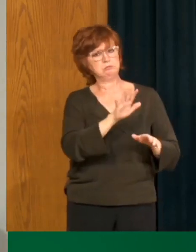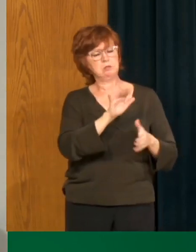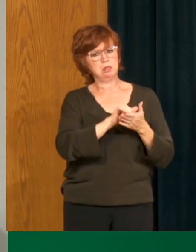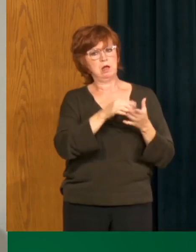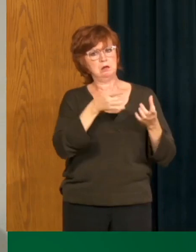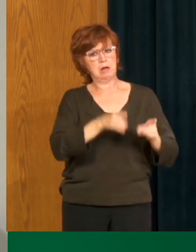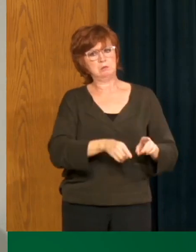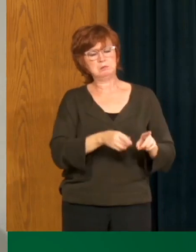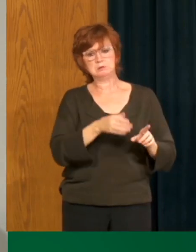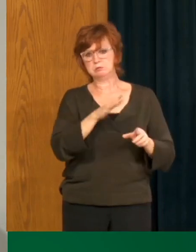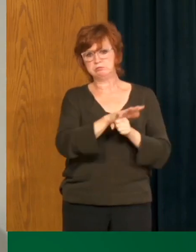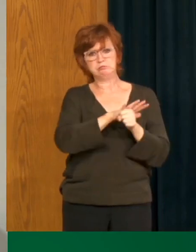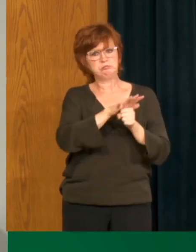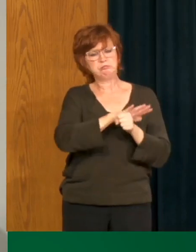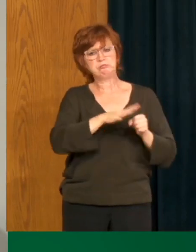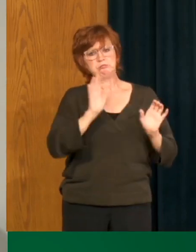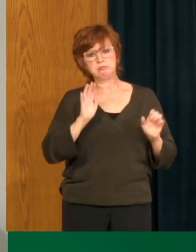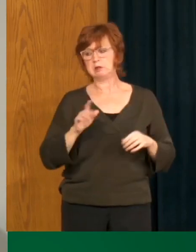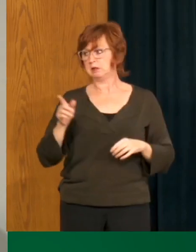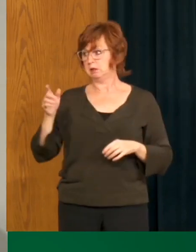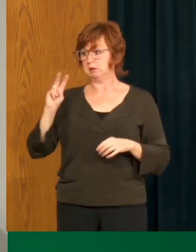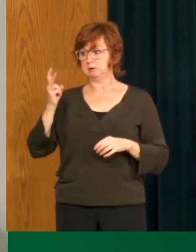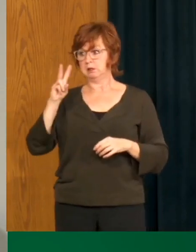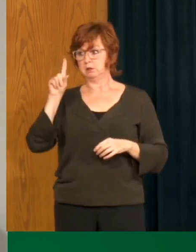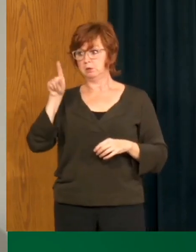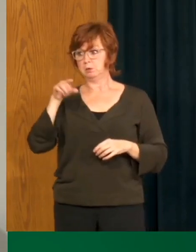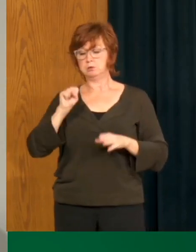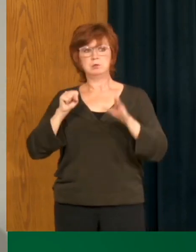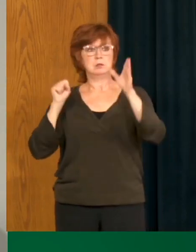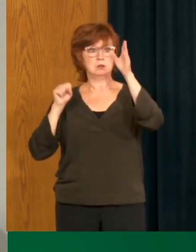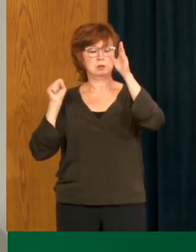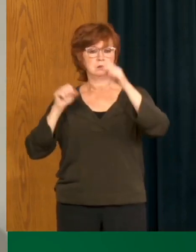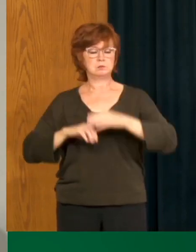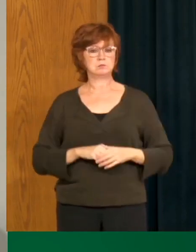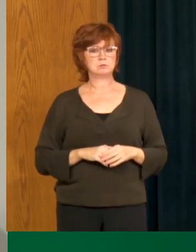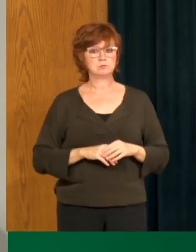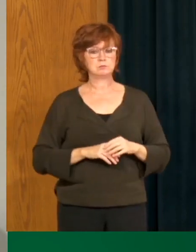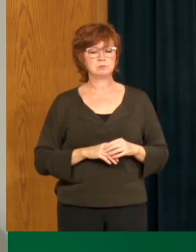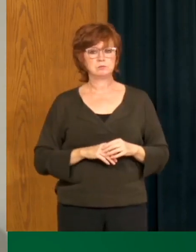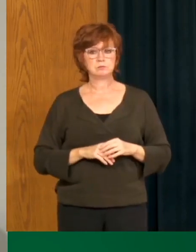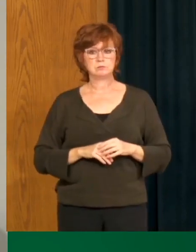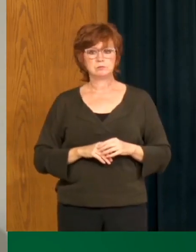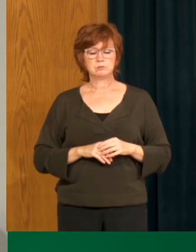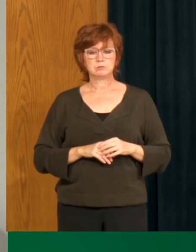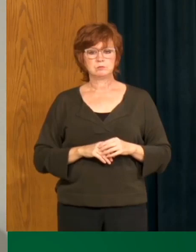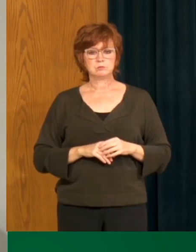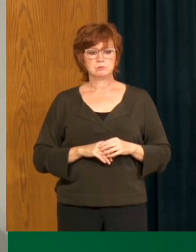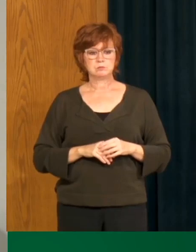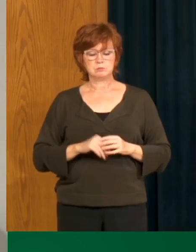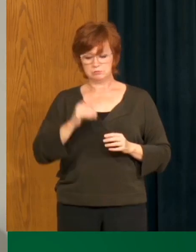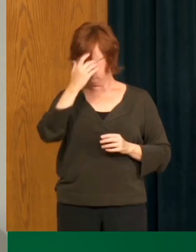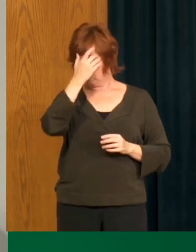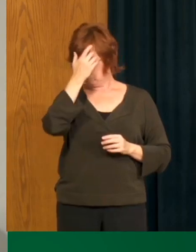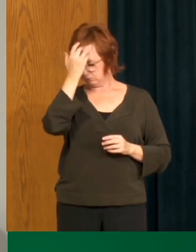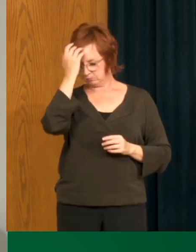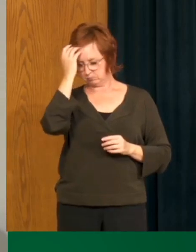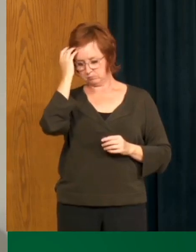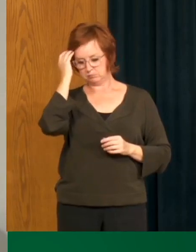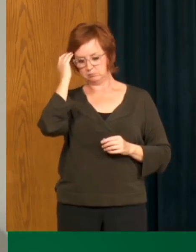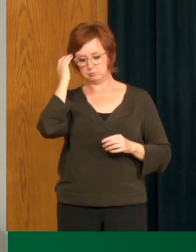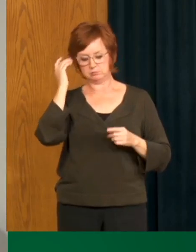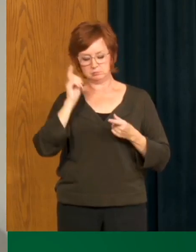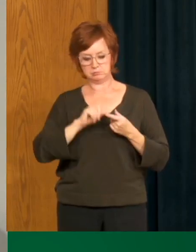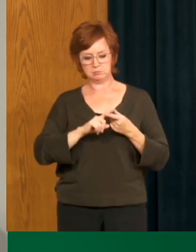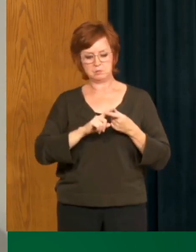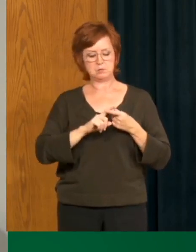is there any specific, steps that are being taken for specialized testing or for, culturally specific